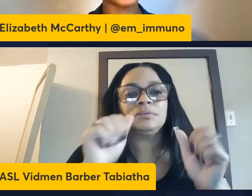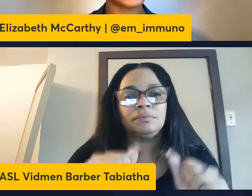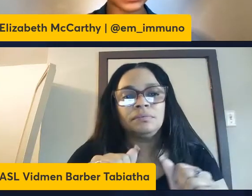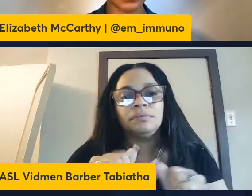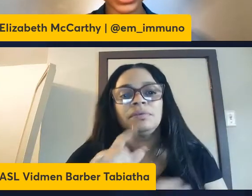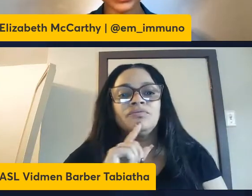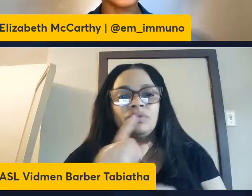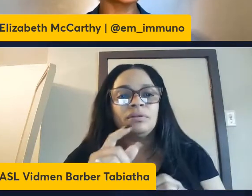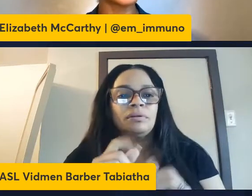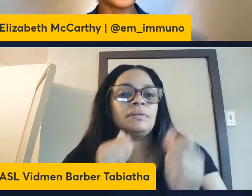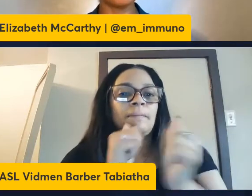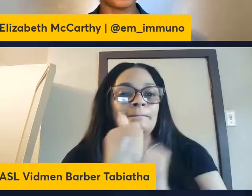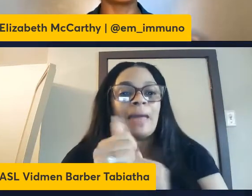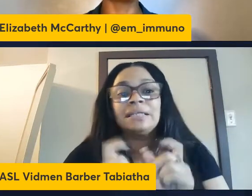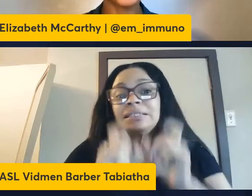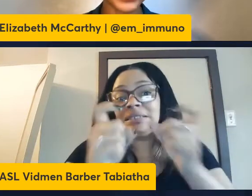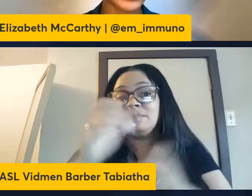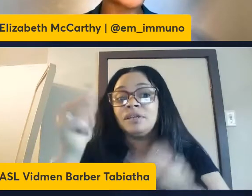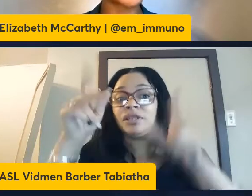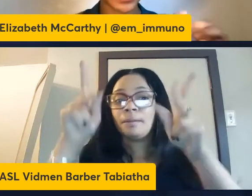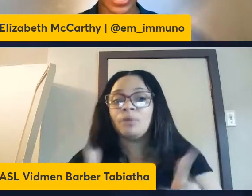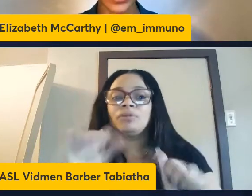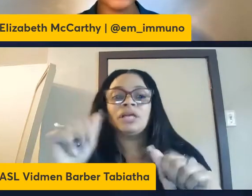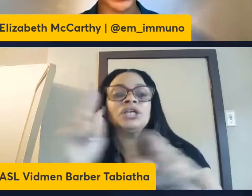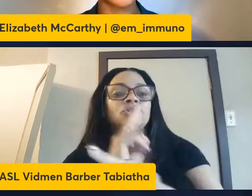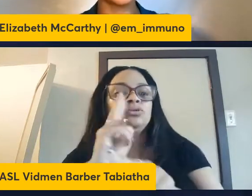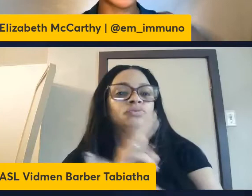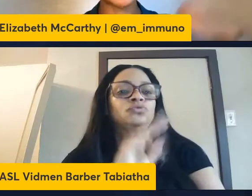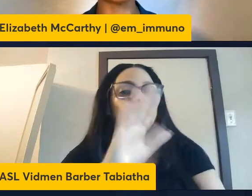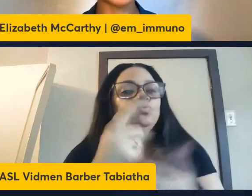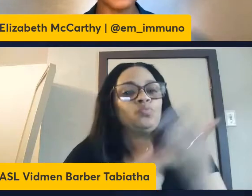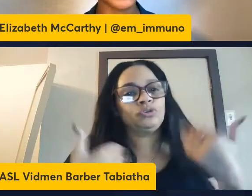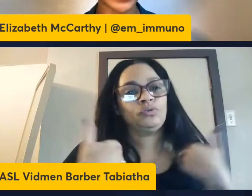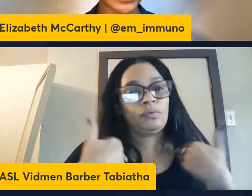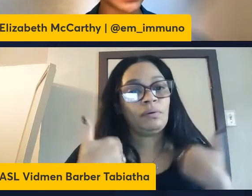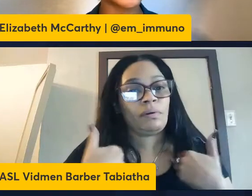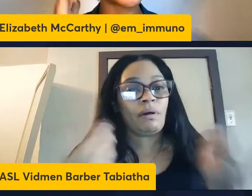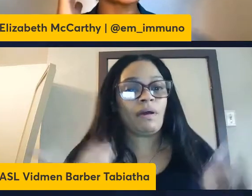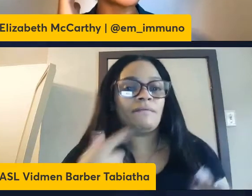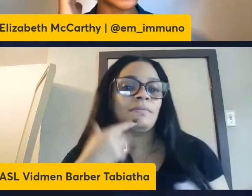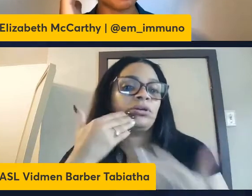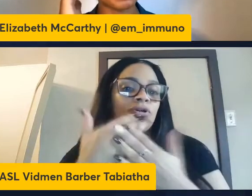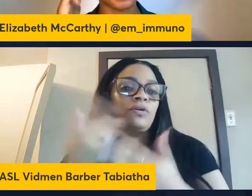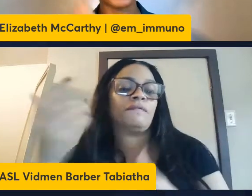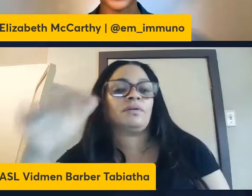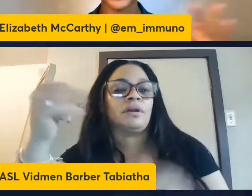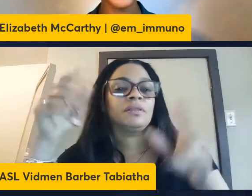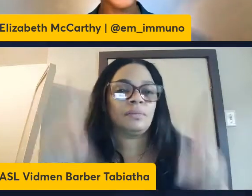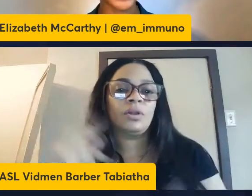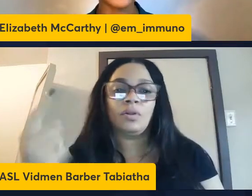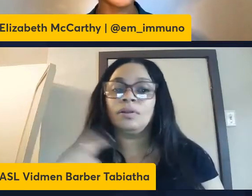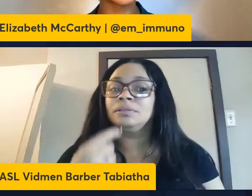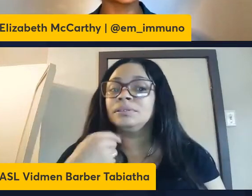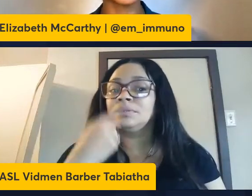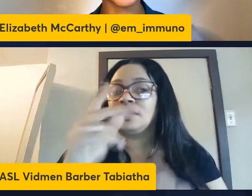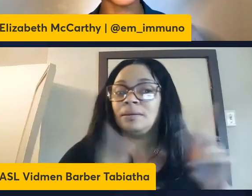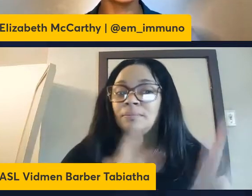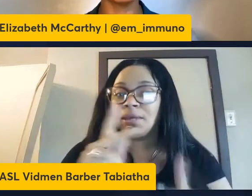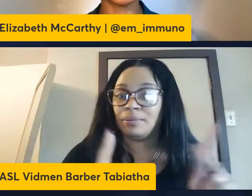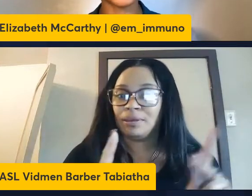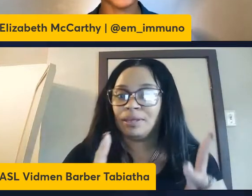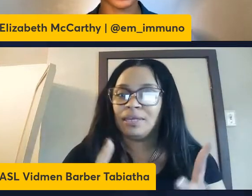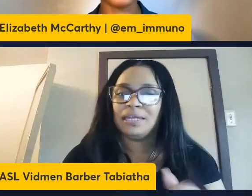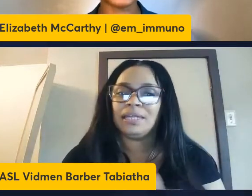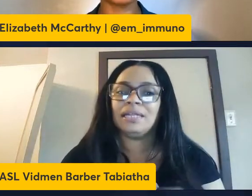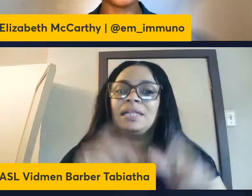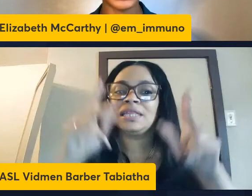be passed to someone else, but more importantly, that they can come back to and actually repeat what they did. I always tell people when you're commenting your code,